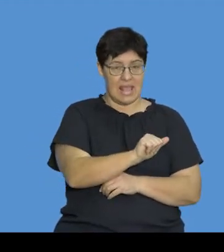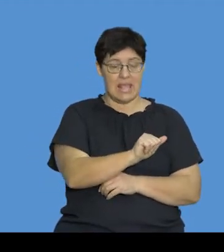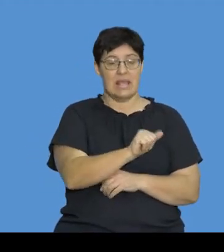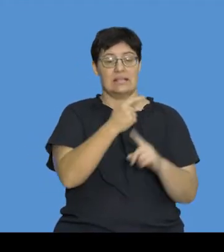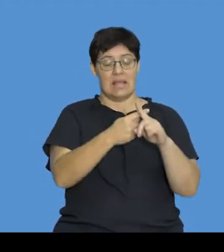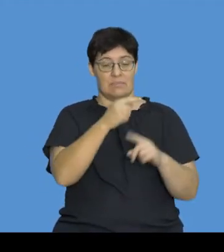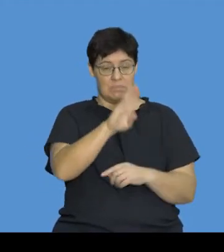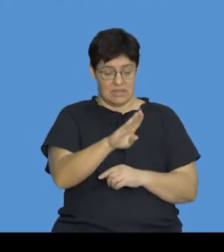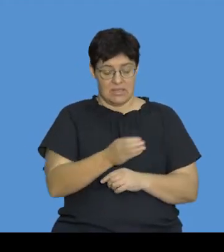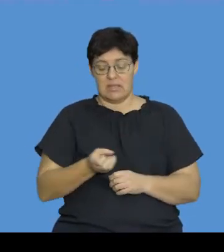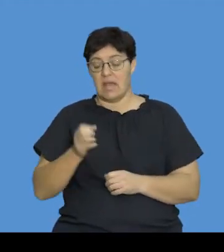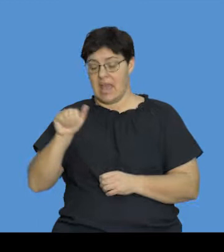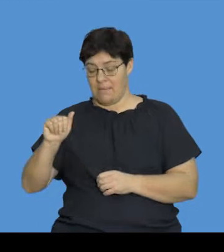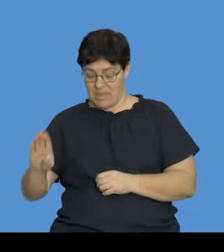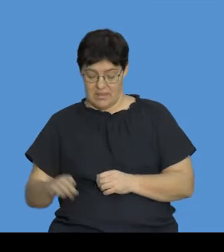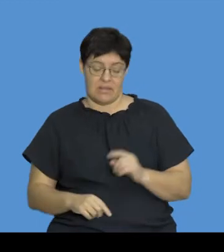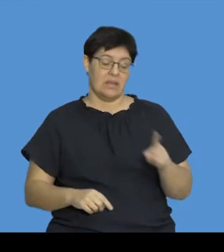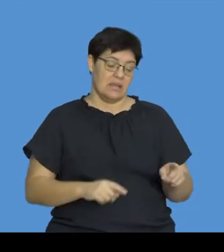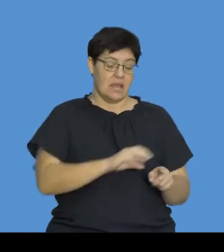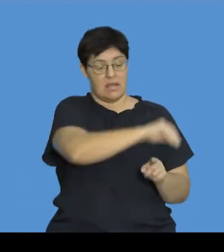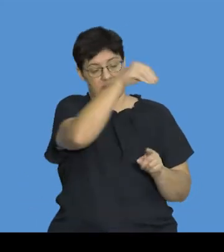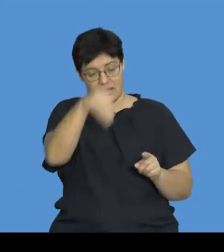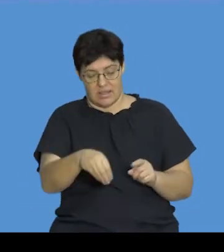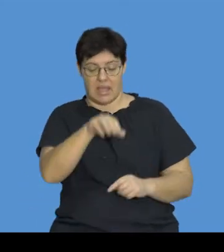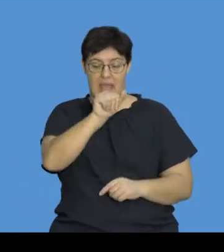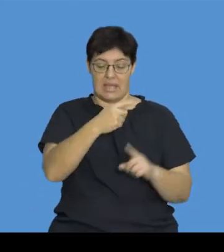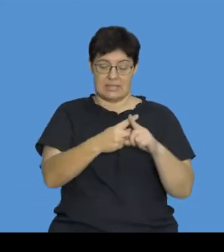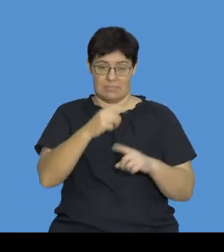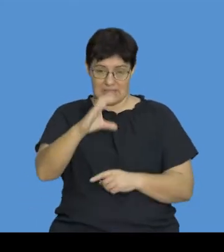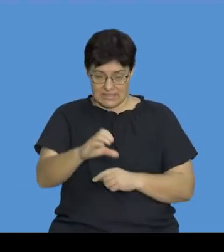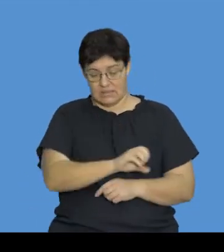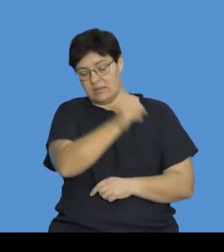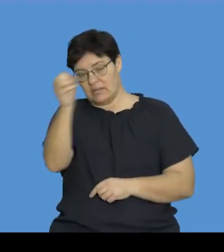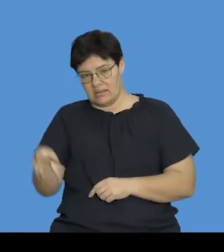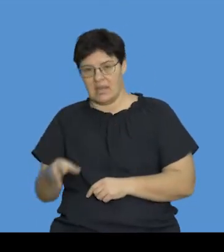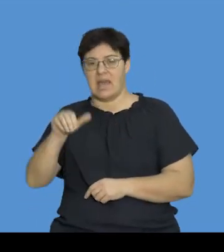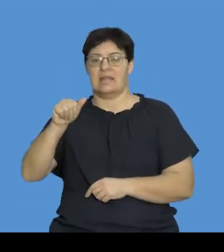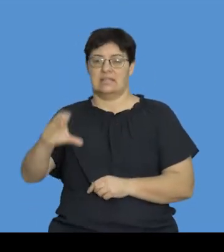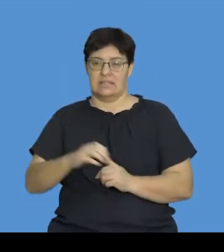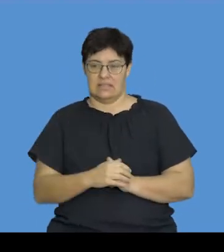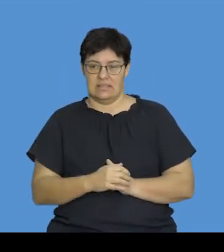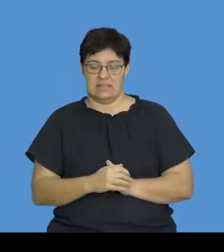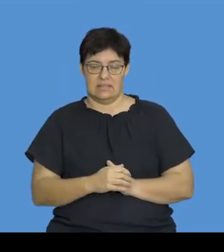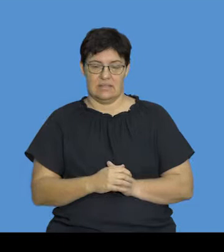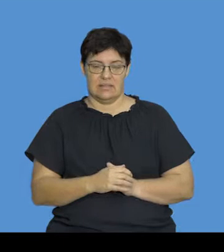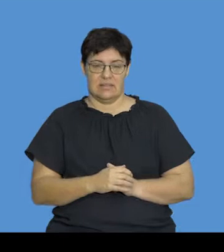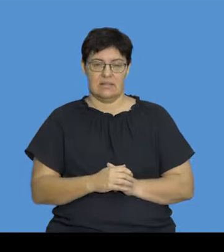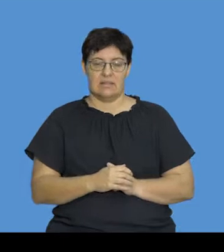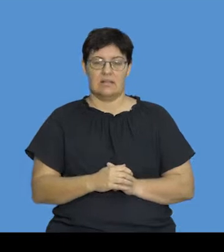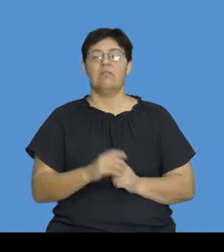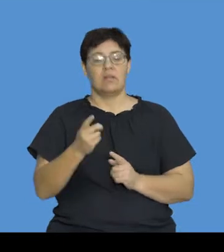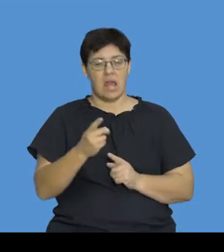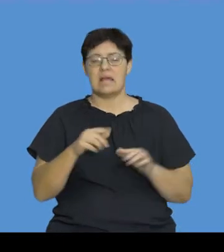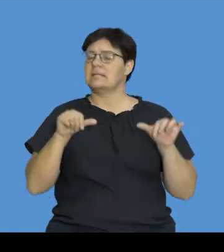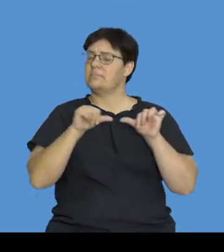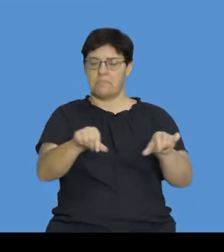B, which gives me AB. It's the A multiplied by the C, which gives me AC. Everything else stays